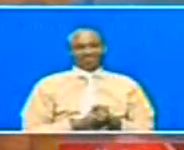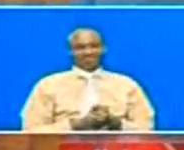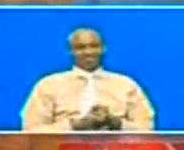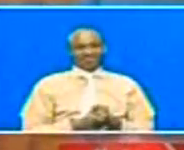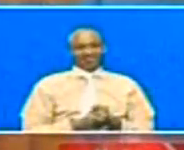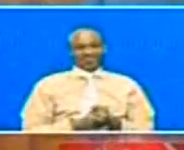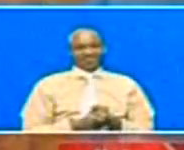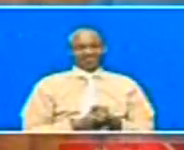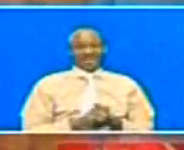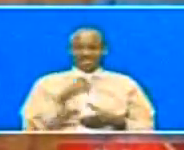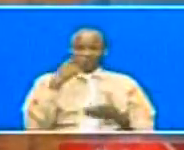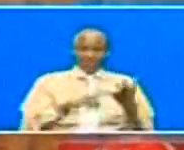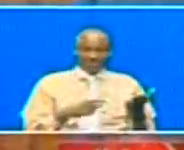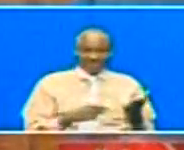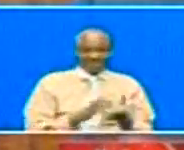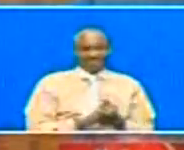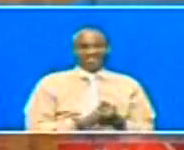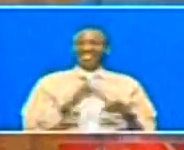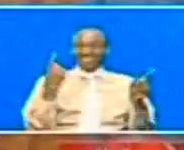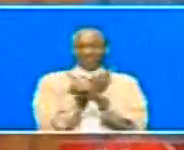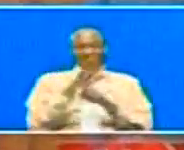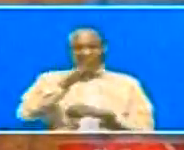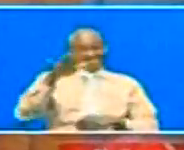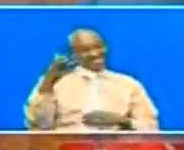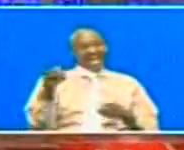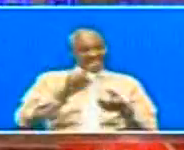TBMIBA. That's right. That's too many letters.